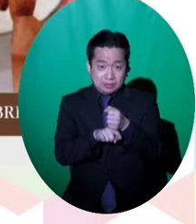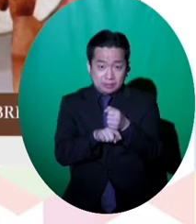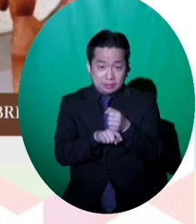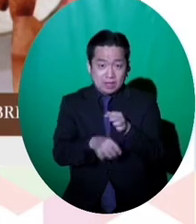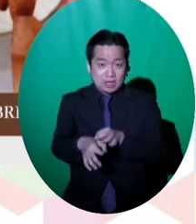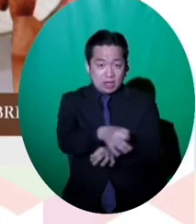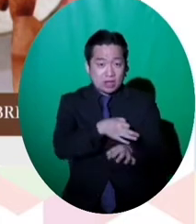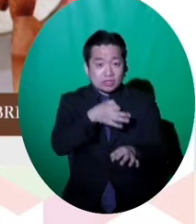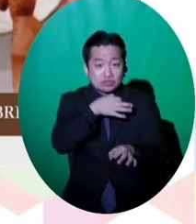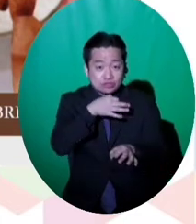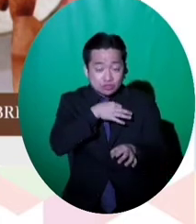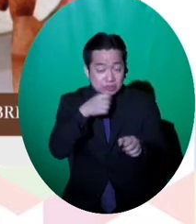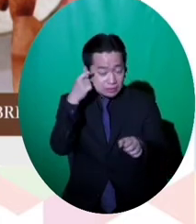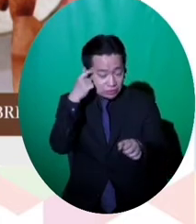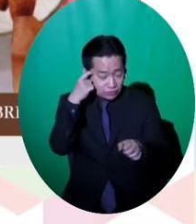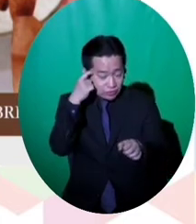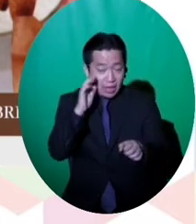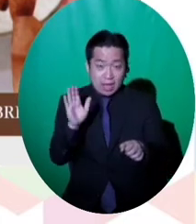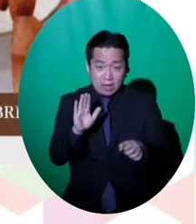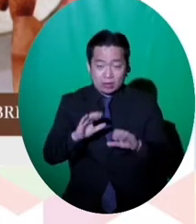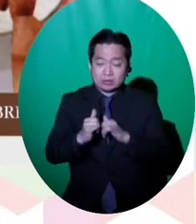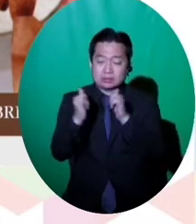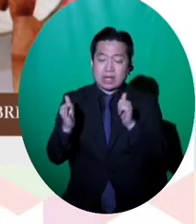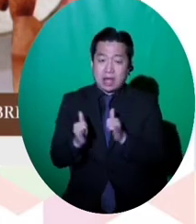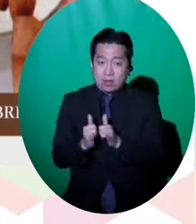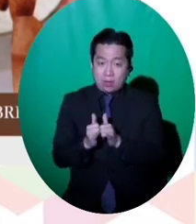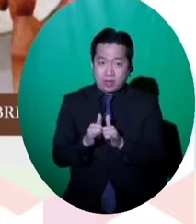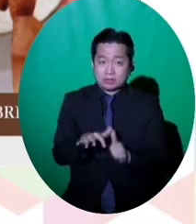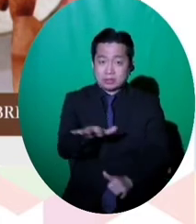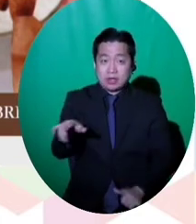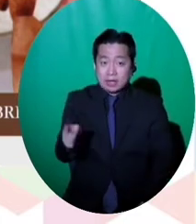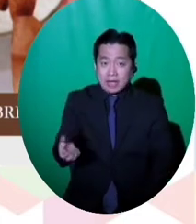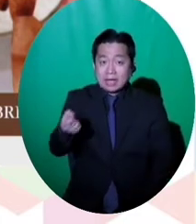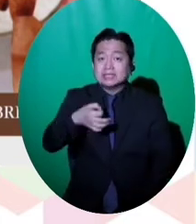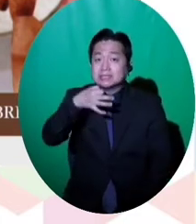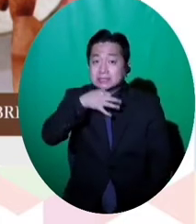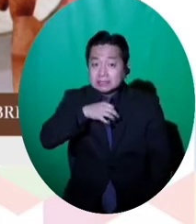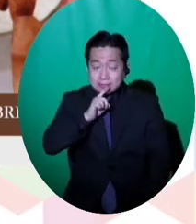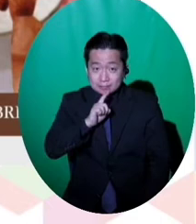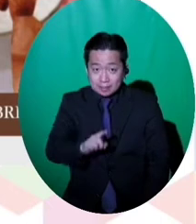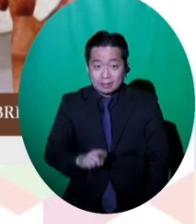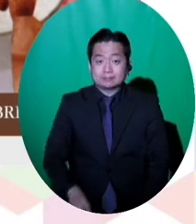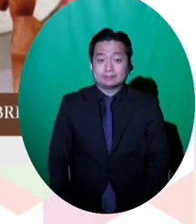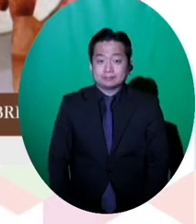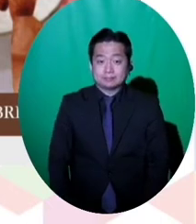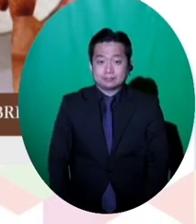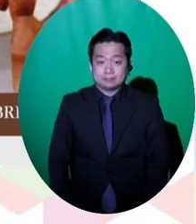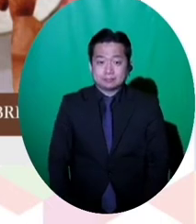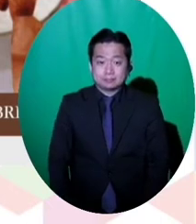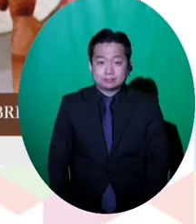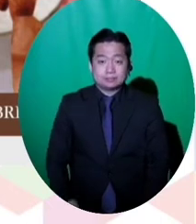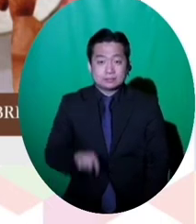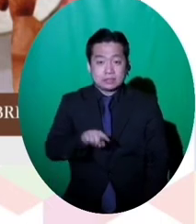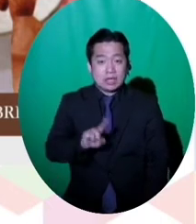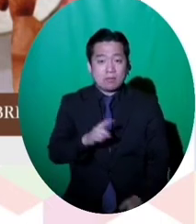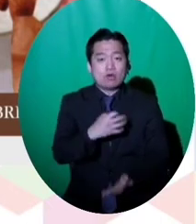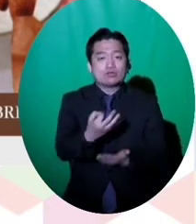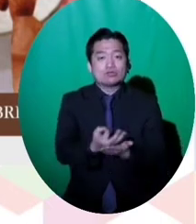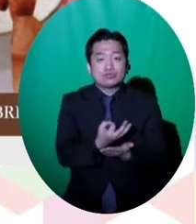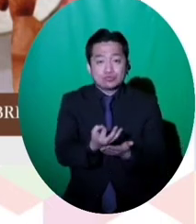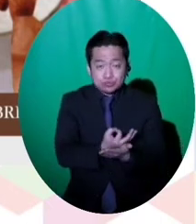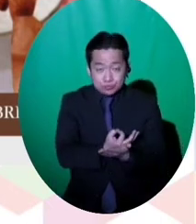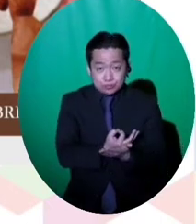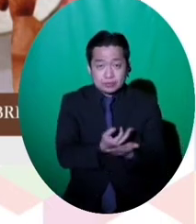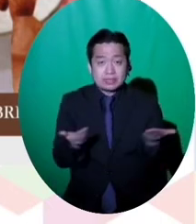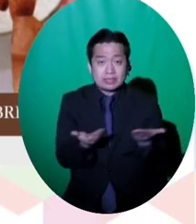So the care sector includes both paid work, childcare workers, elder care workers, healthcare, education, social